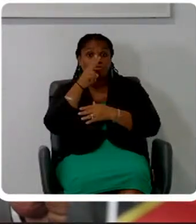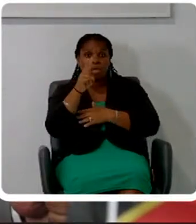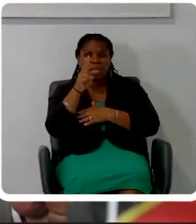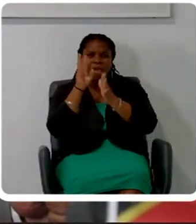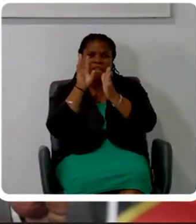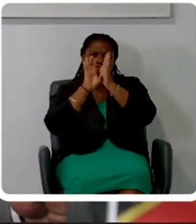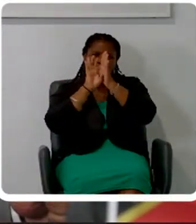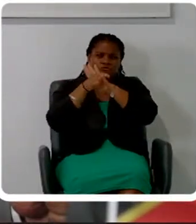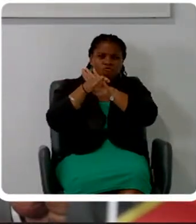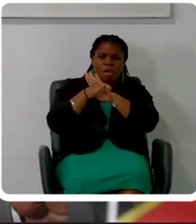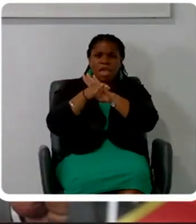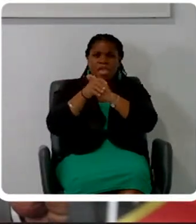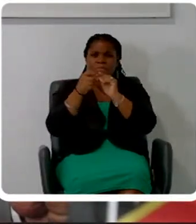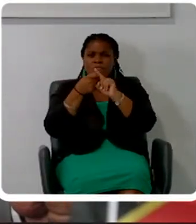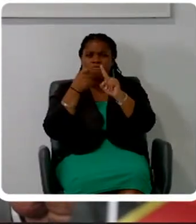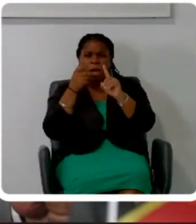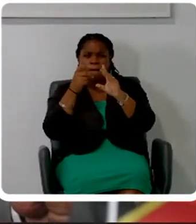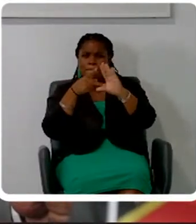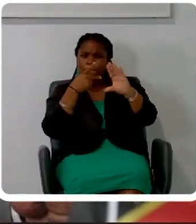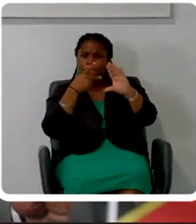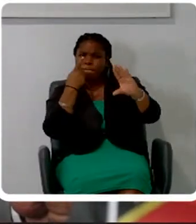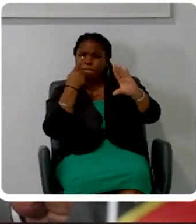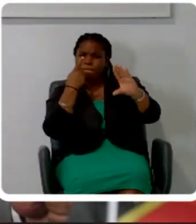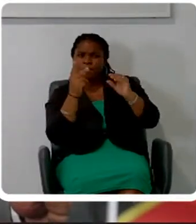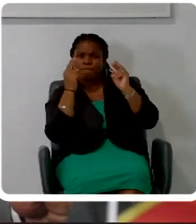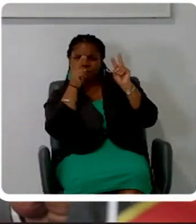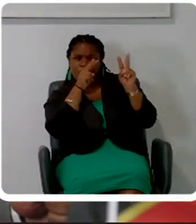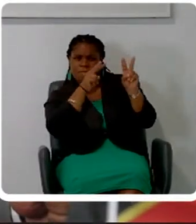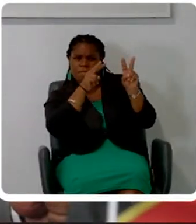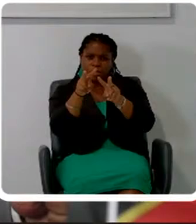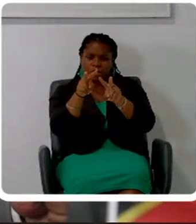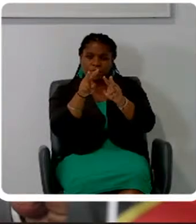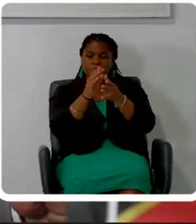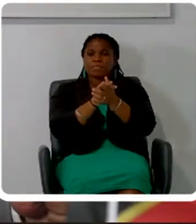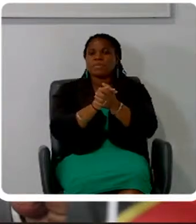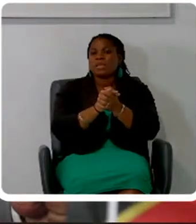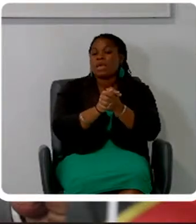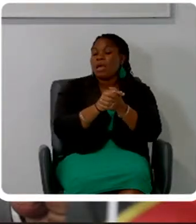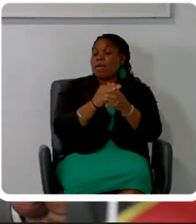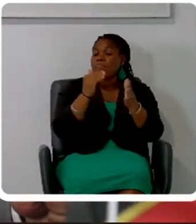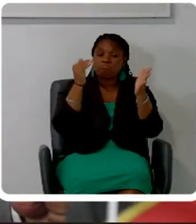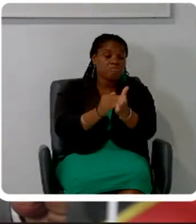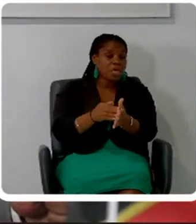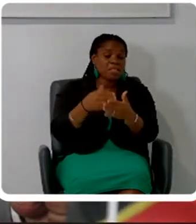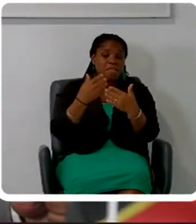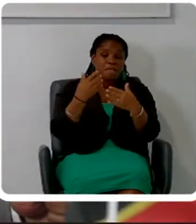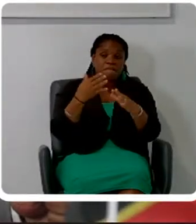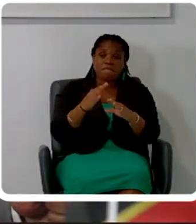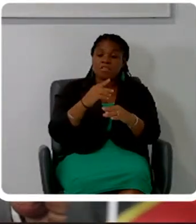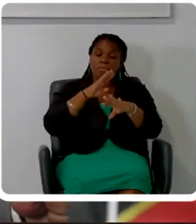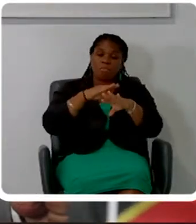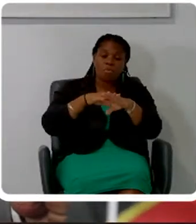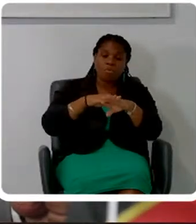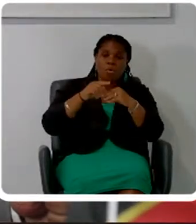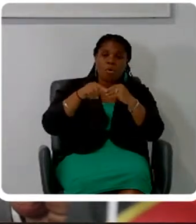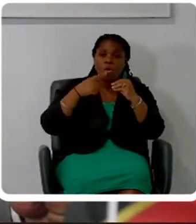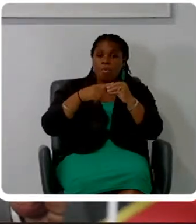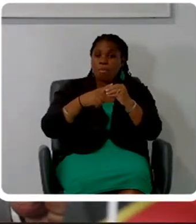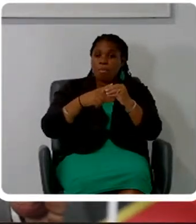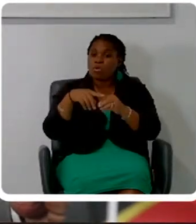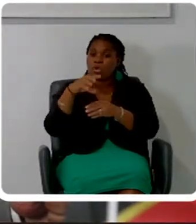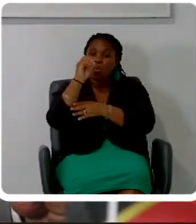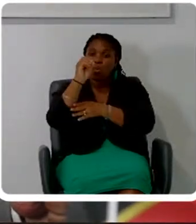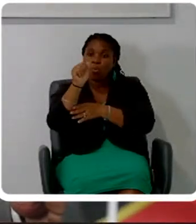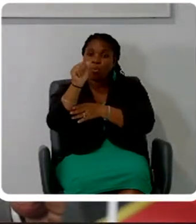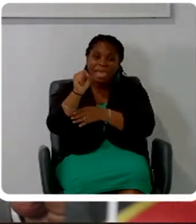public health perspective. I have brought that now to PAHO. We have brought it now to the OAS. I also brought it to the United